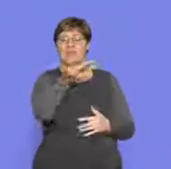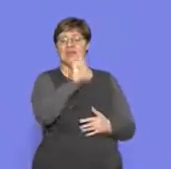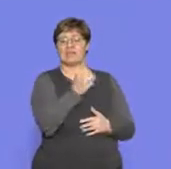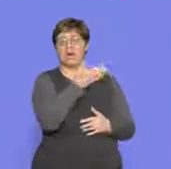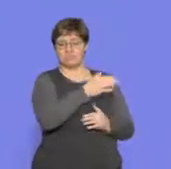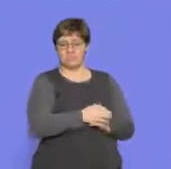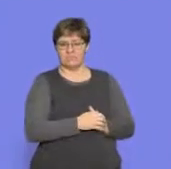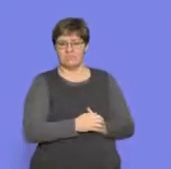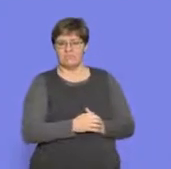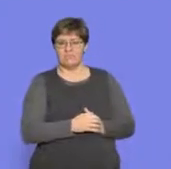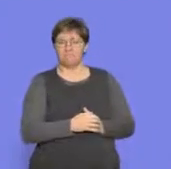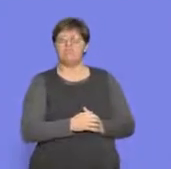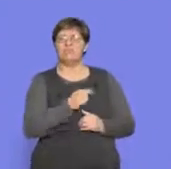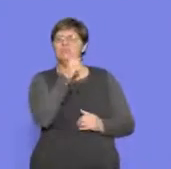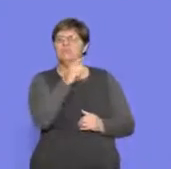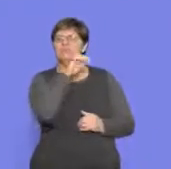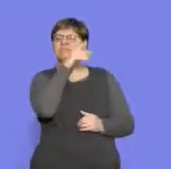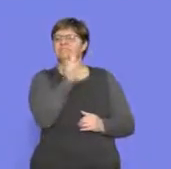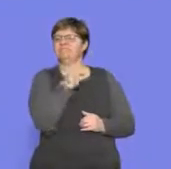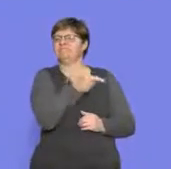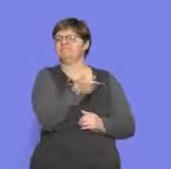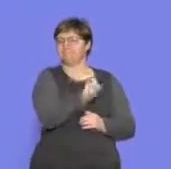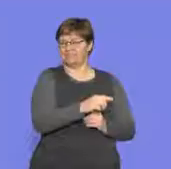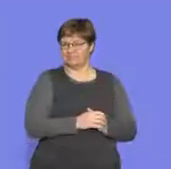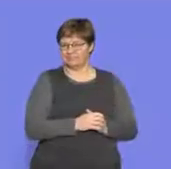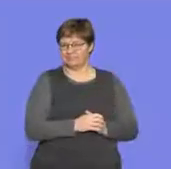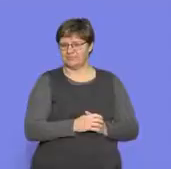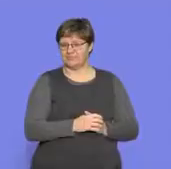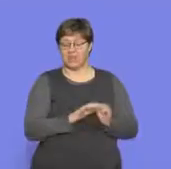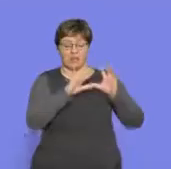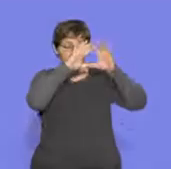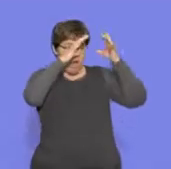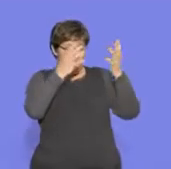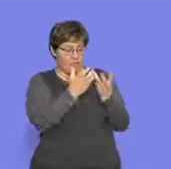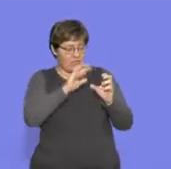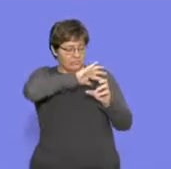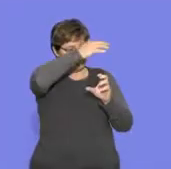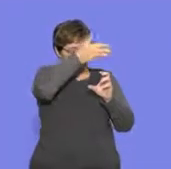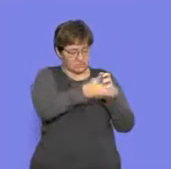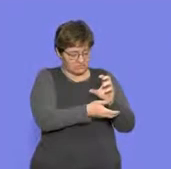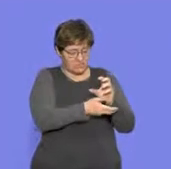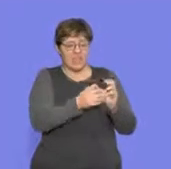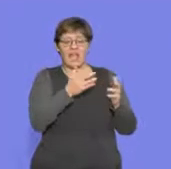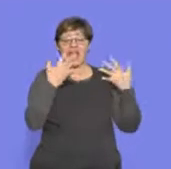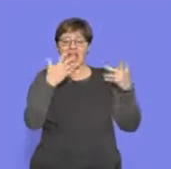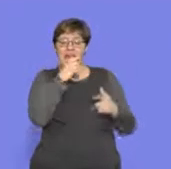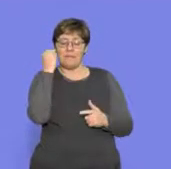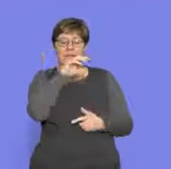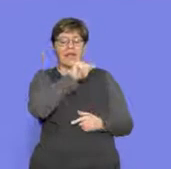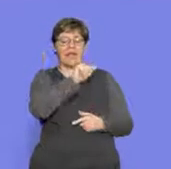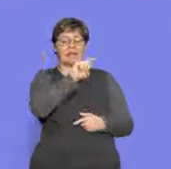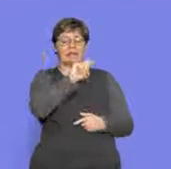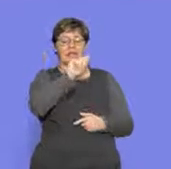Predominantly gases. Let's try and unpack what these gases are. So surrounding the Earth, we have a layer of air called